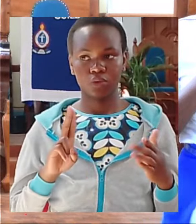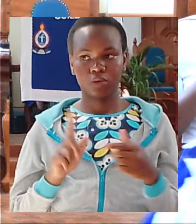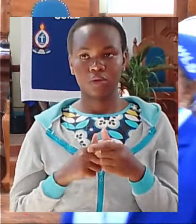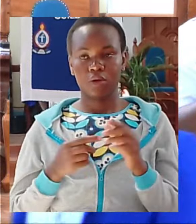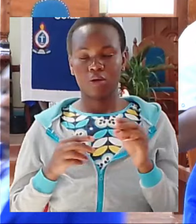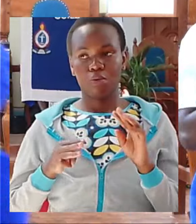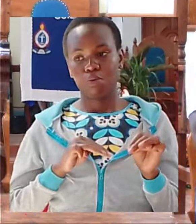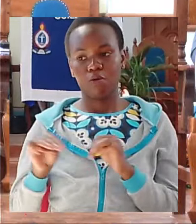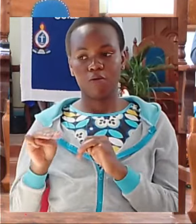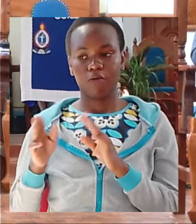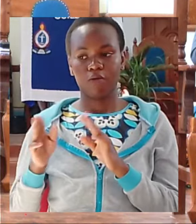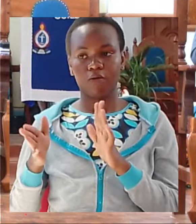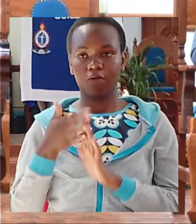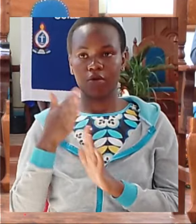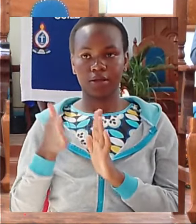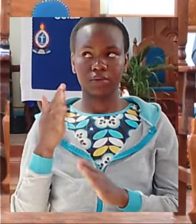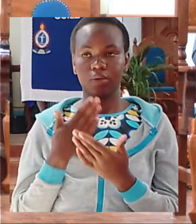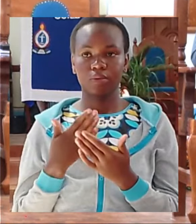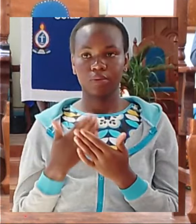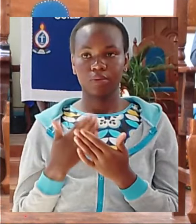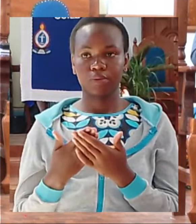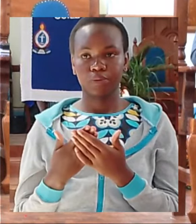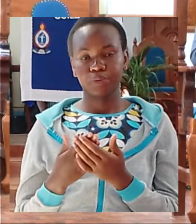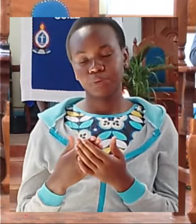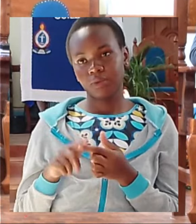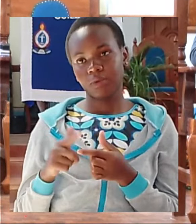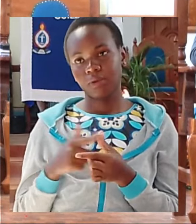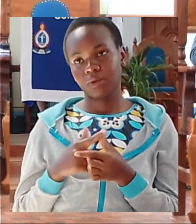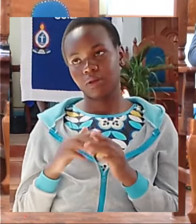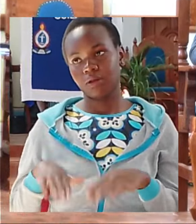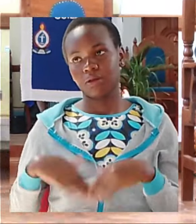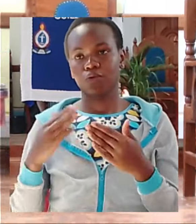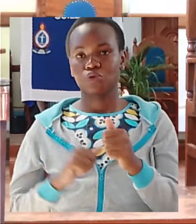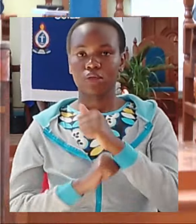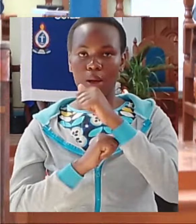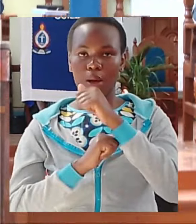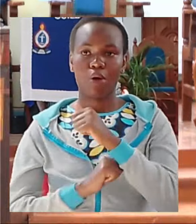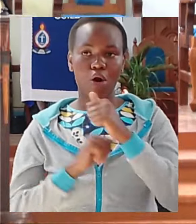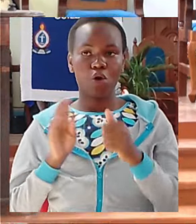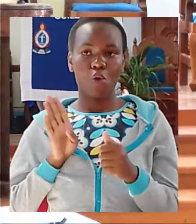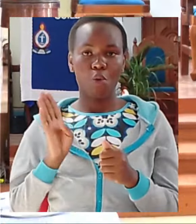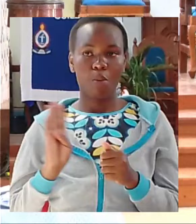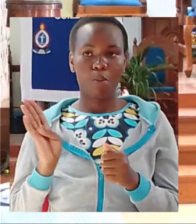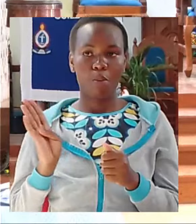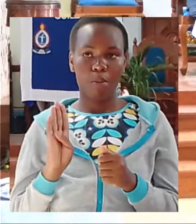quickly. Thank you. Kindly brought us, bring us what you brought us, members, all the